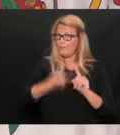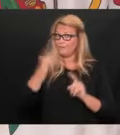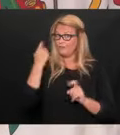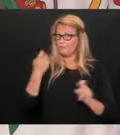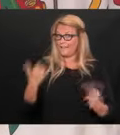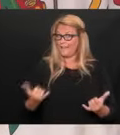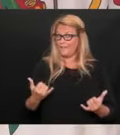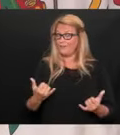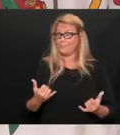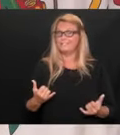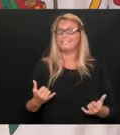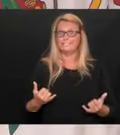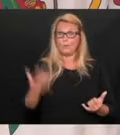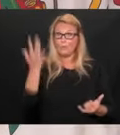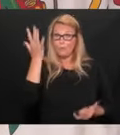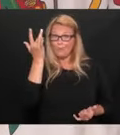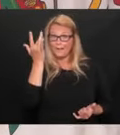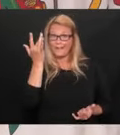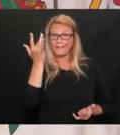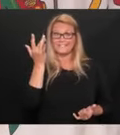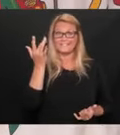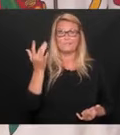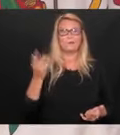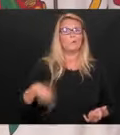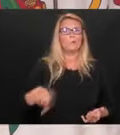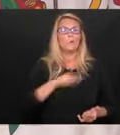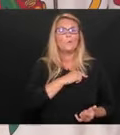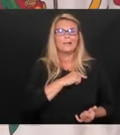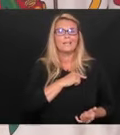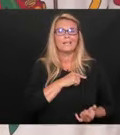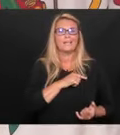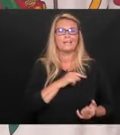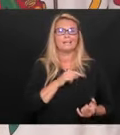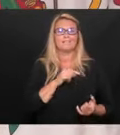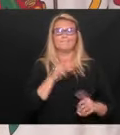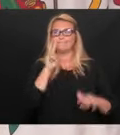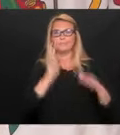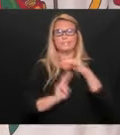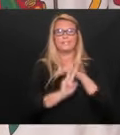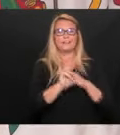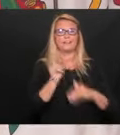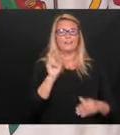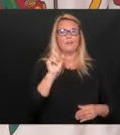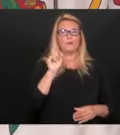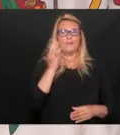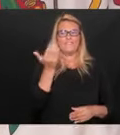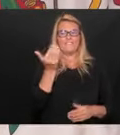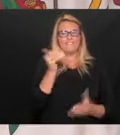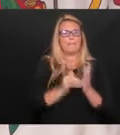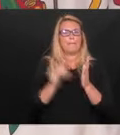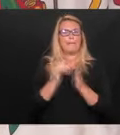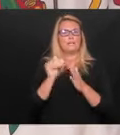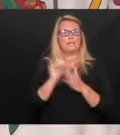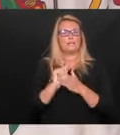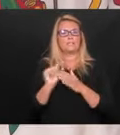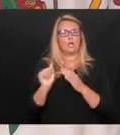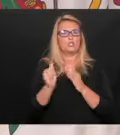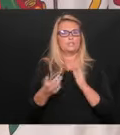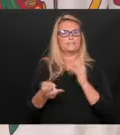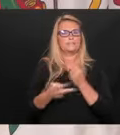and it's due to the fact that we've again projected $15 million in savings to the West Virginia employers.